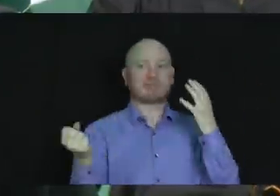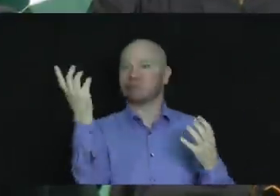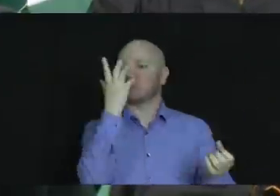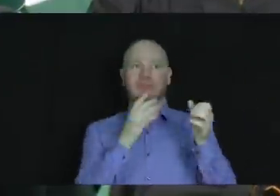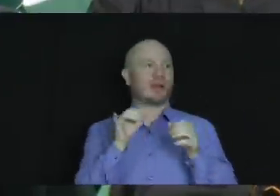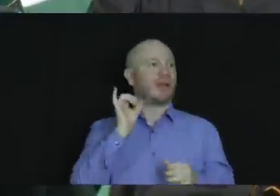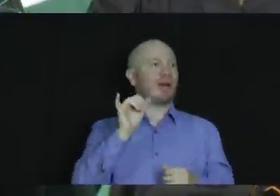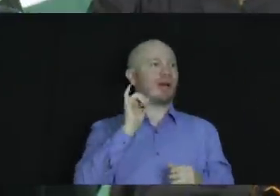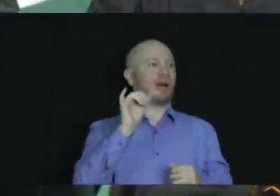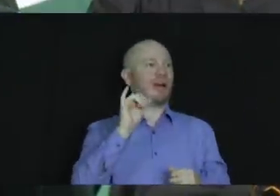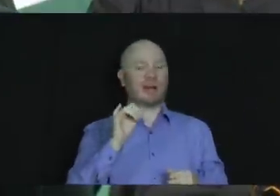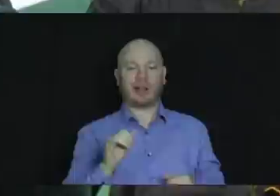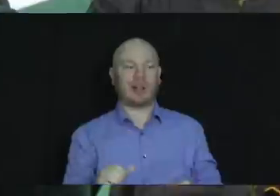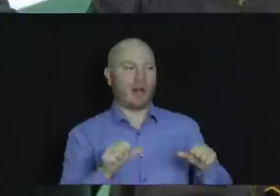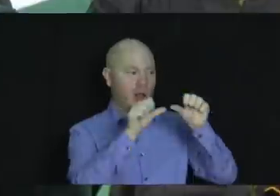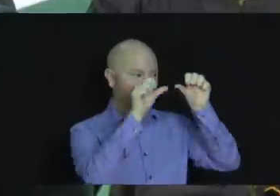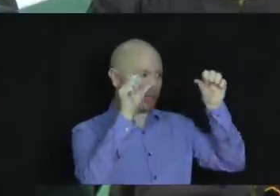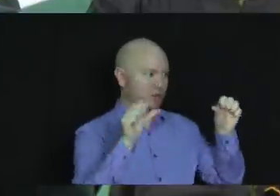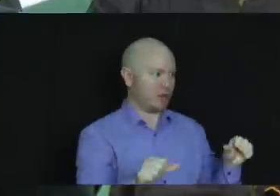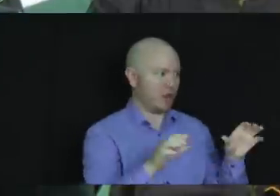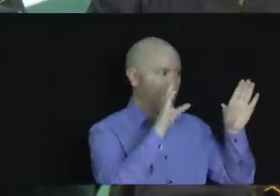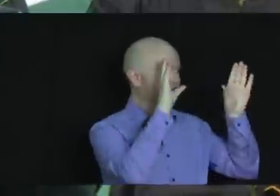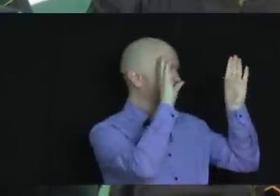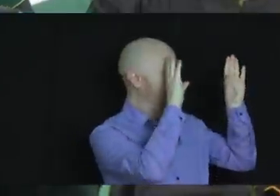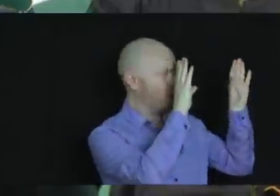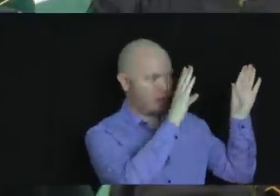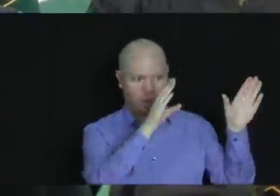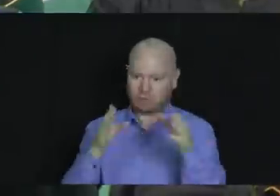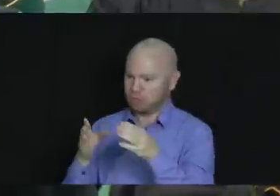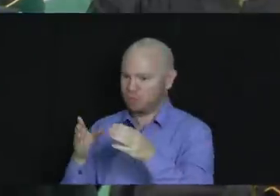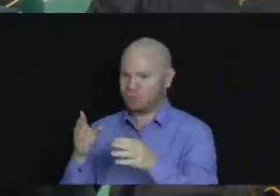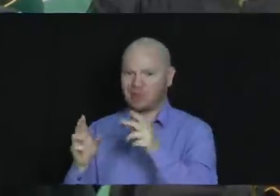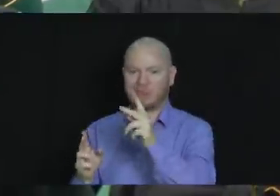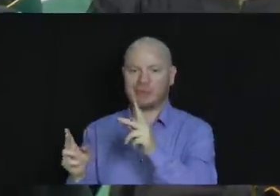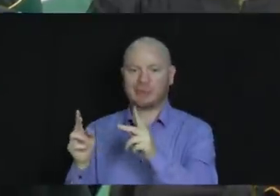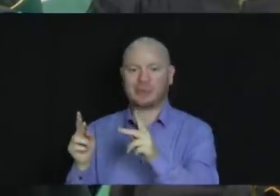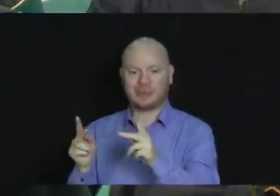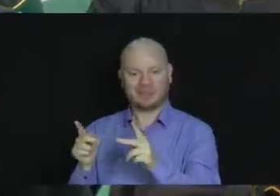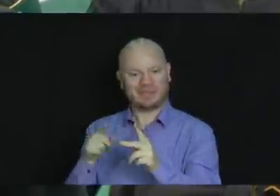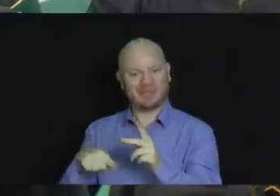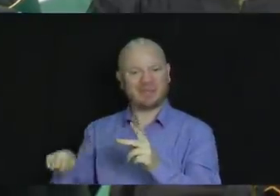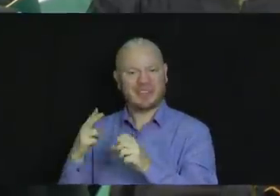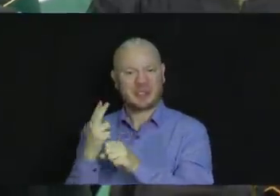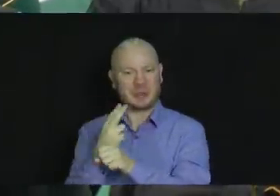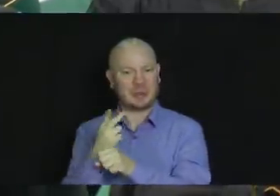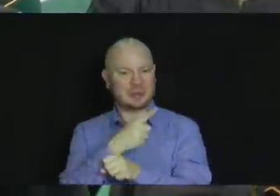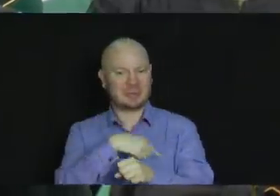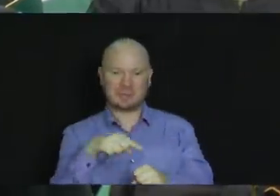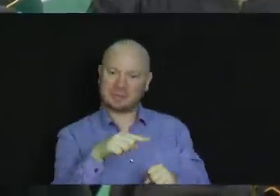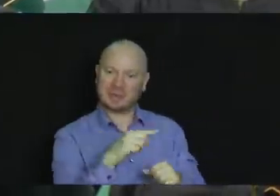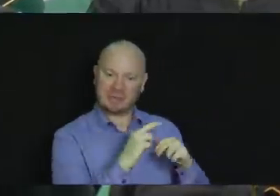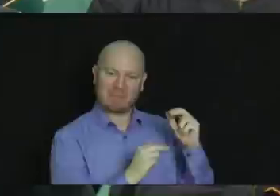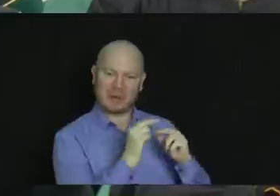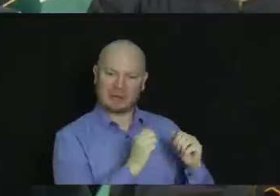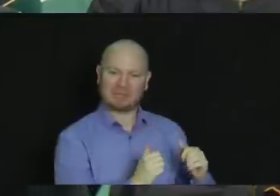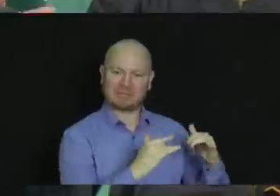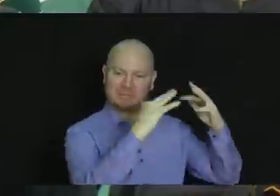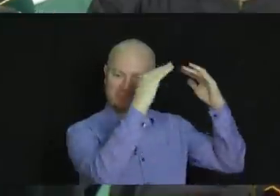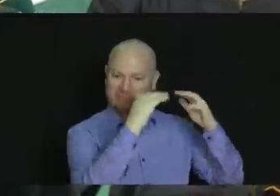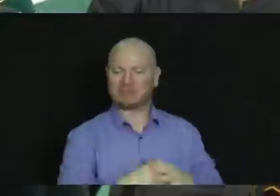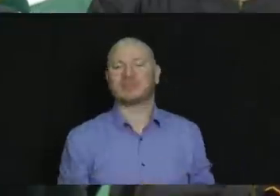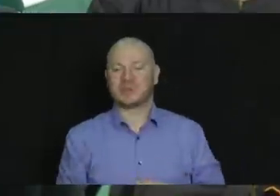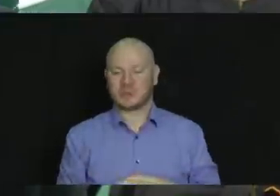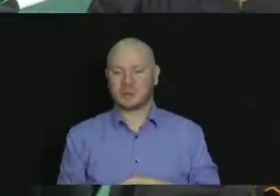from architecture to the people who use the built environment. This inspired me to alter